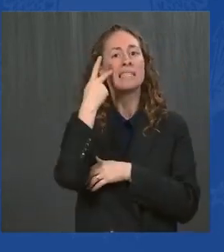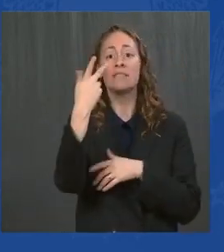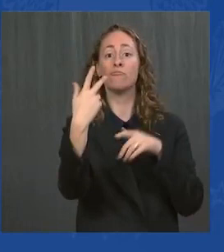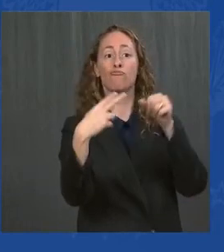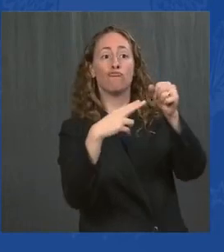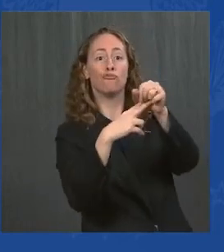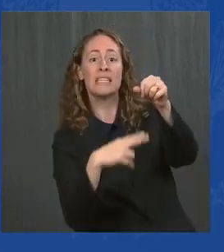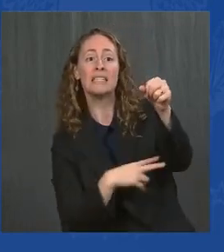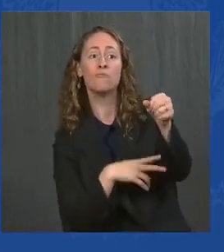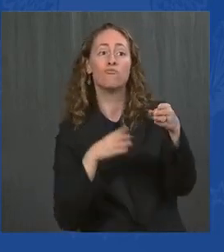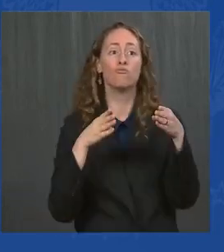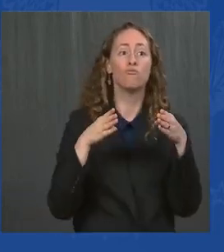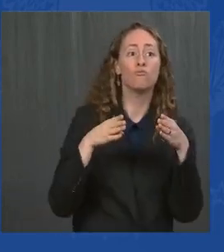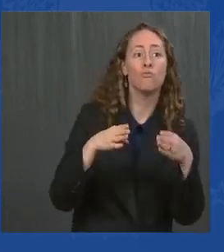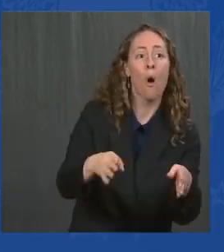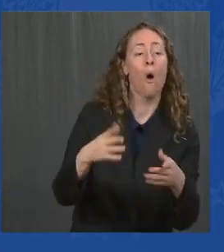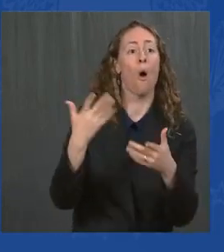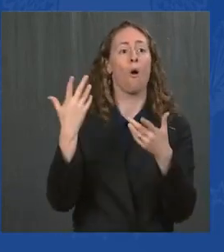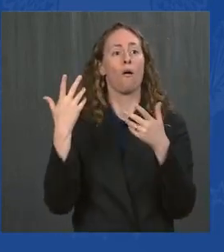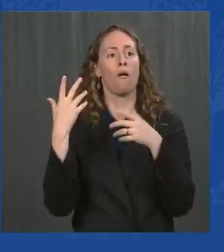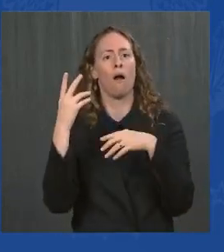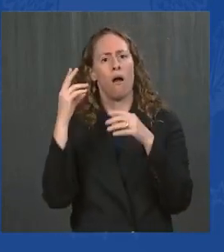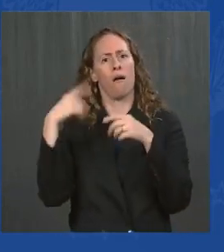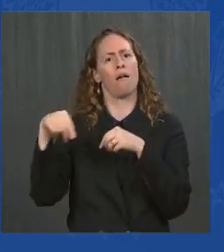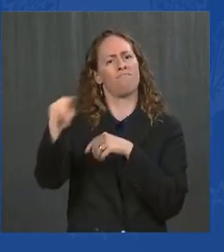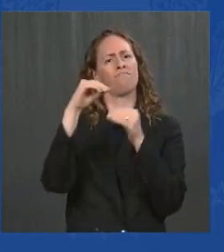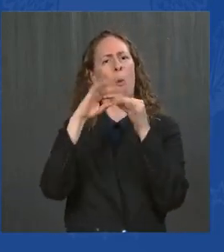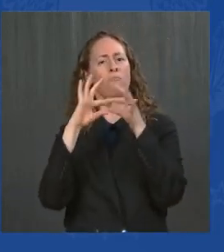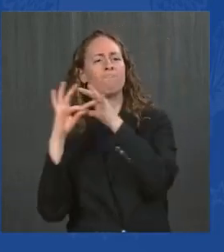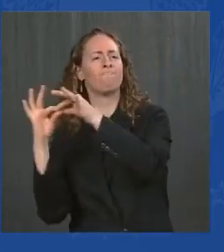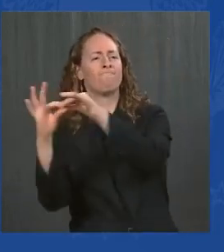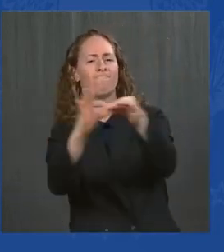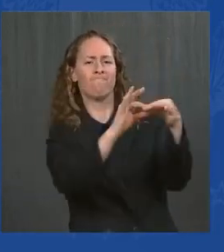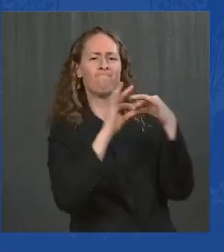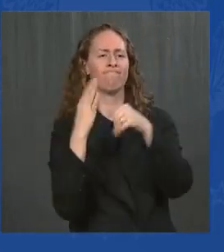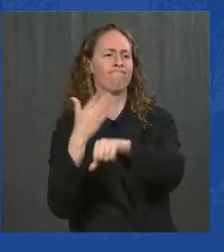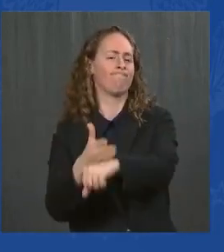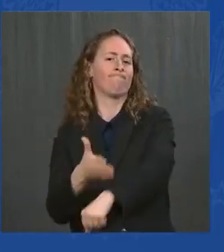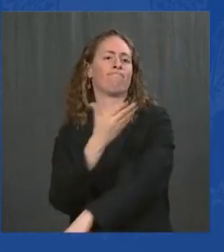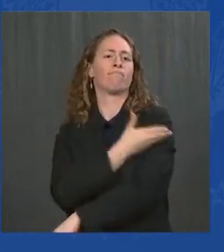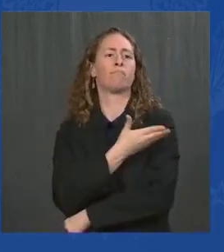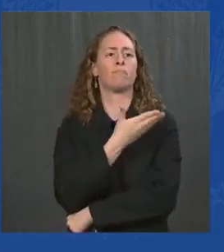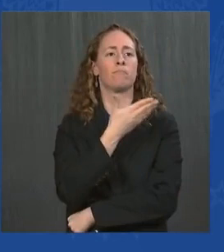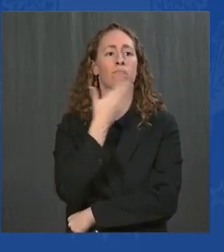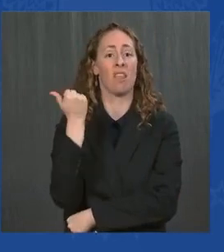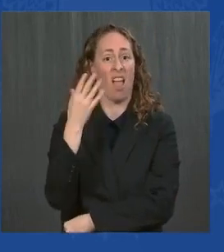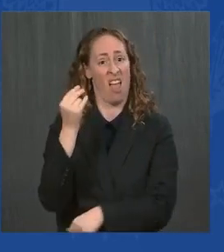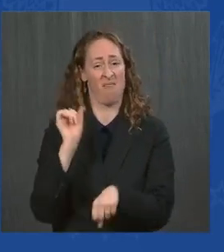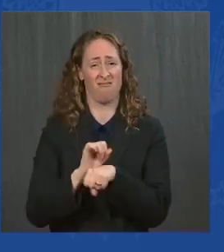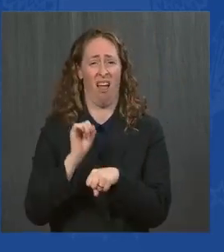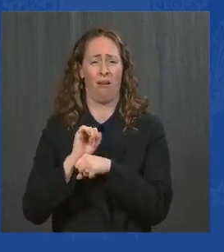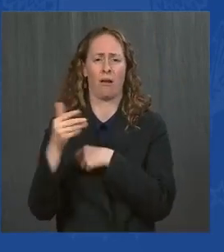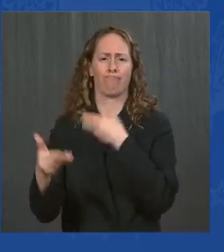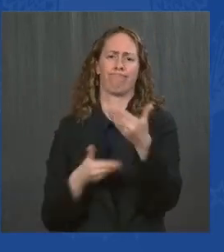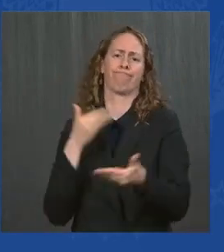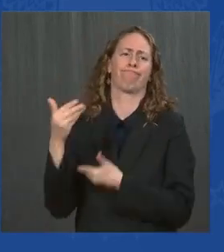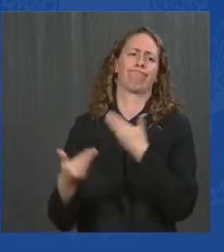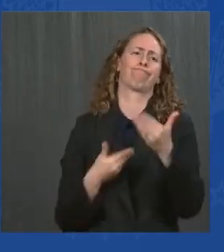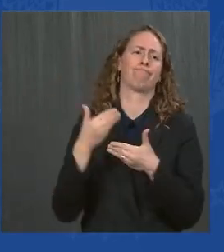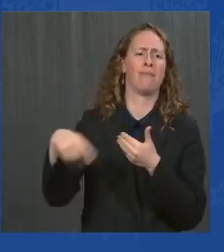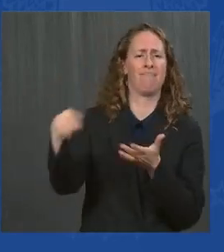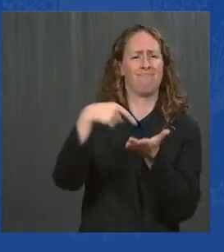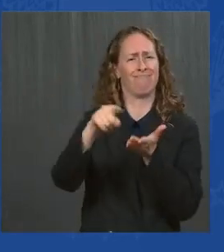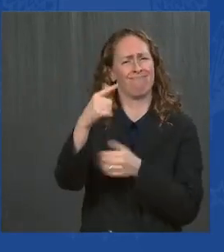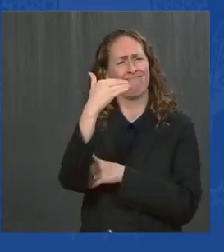relates to Washington. We're going to create millions of good-paying jobs. We're going to ease inflationary pressure